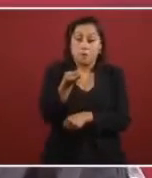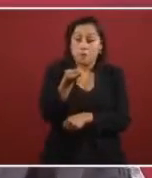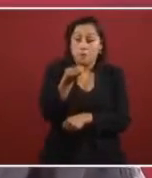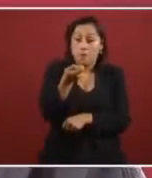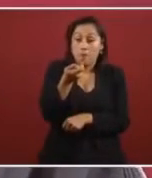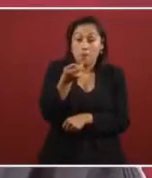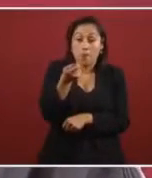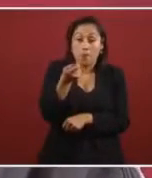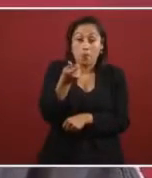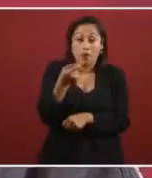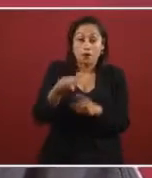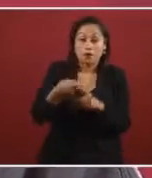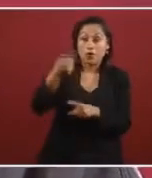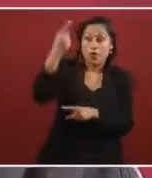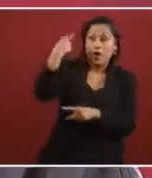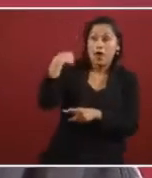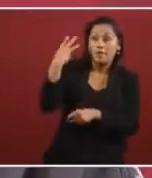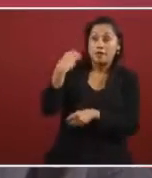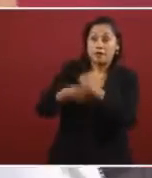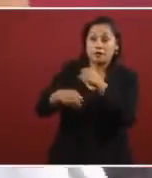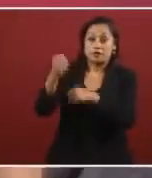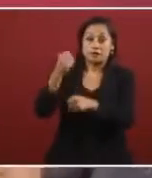in a period in 3 years.